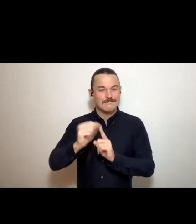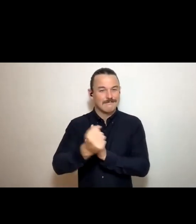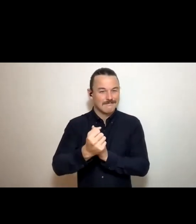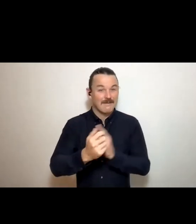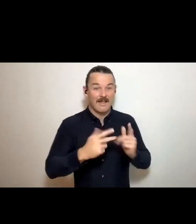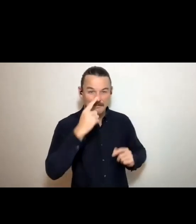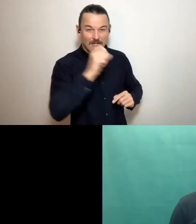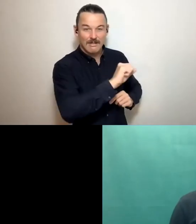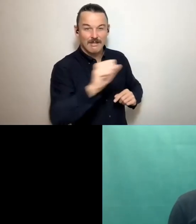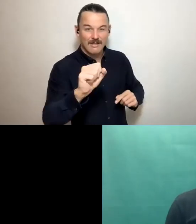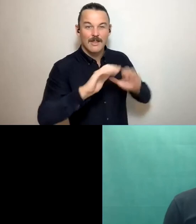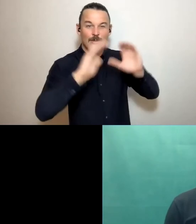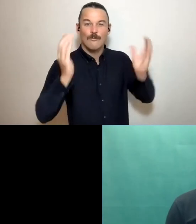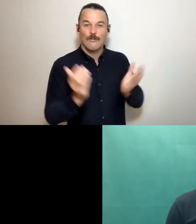large.